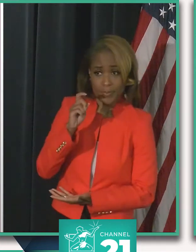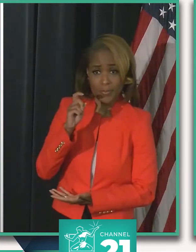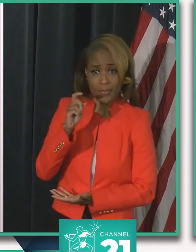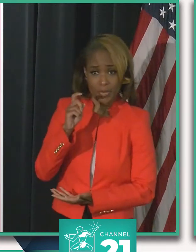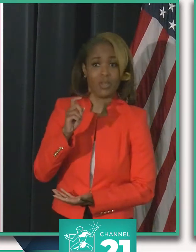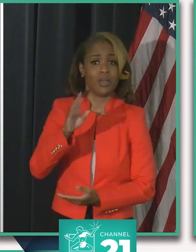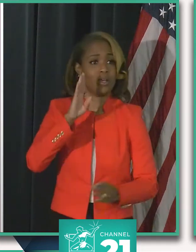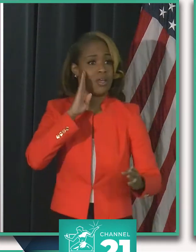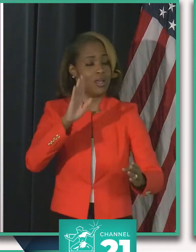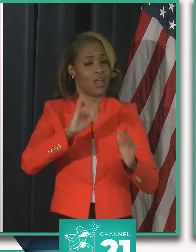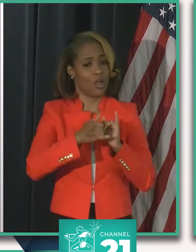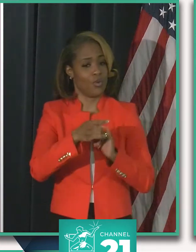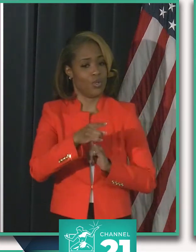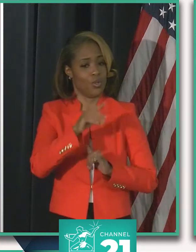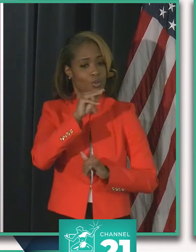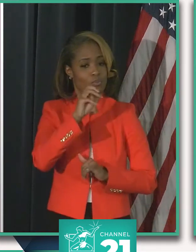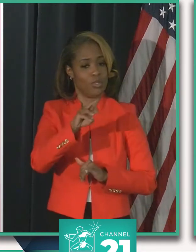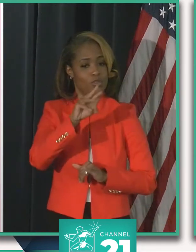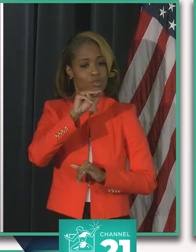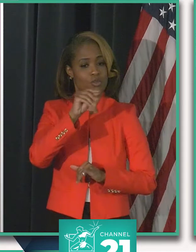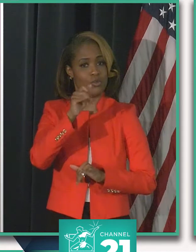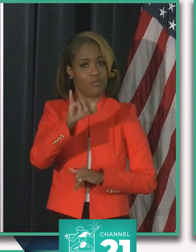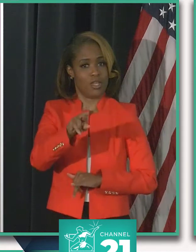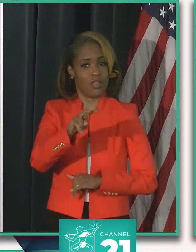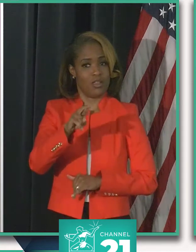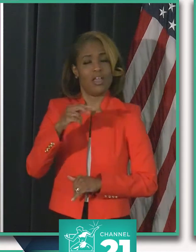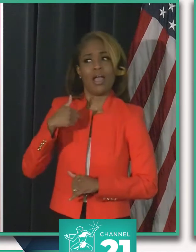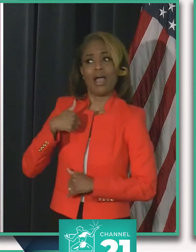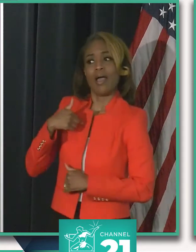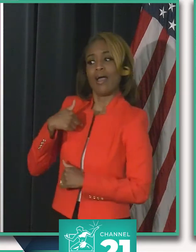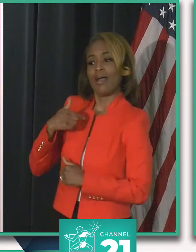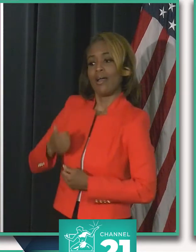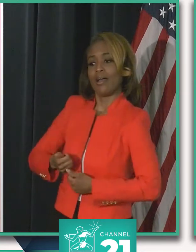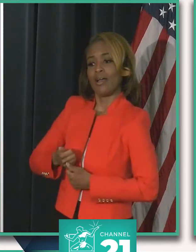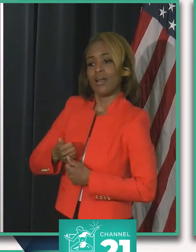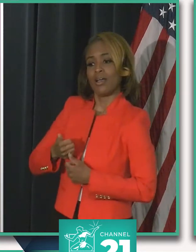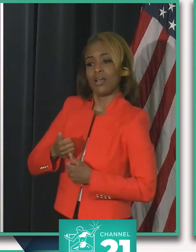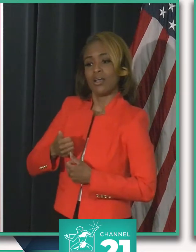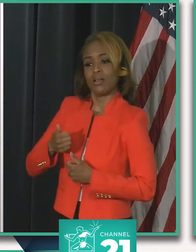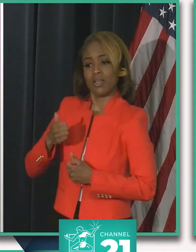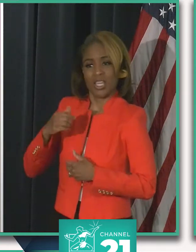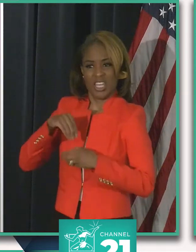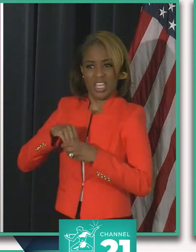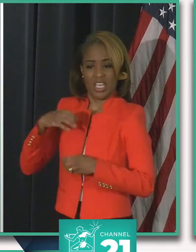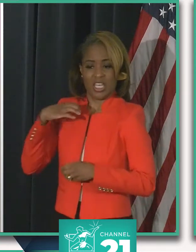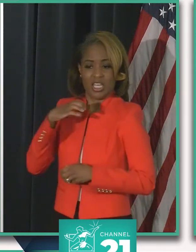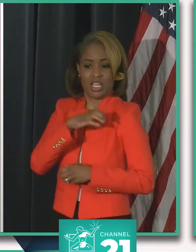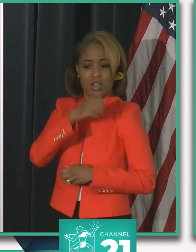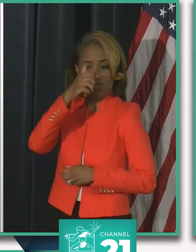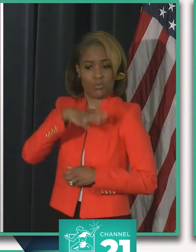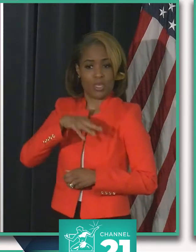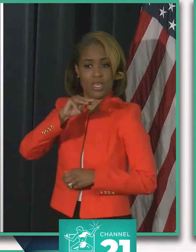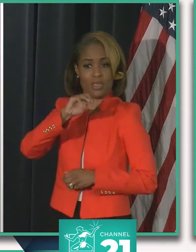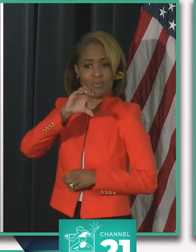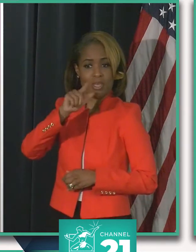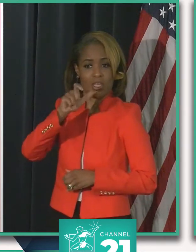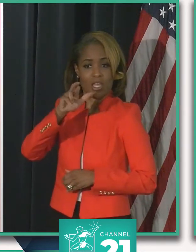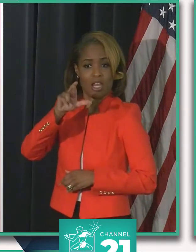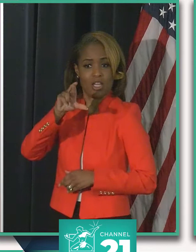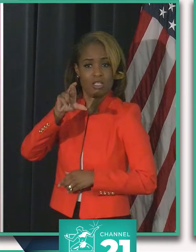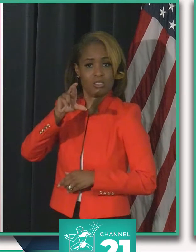Cunningham. How you doing, Mr. Mayor? Good. How are you? I'm in Councilman McAllister's district. Which neighborhood are you